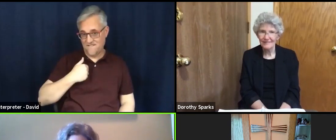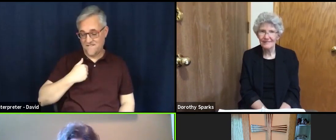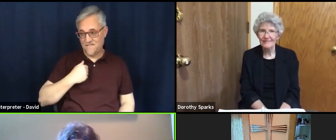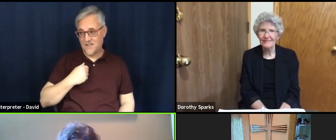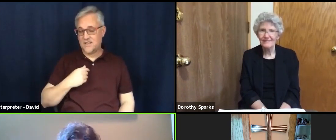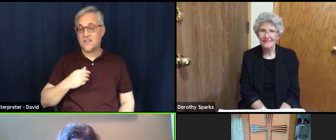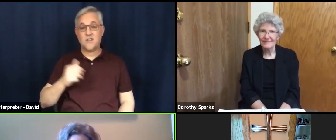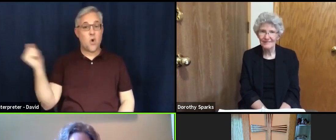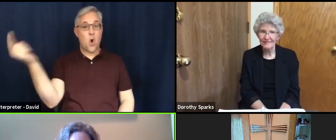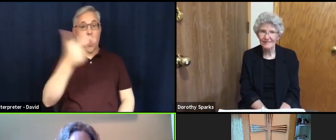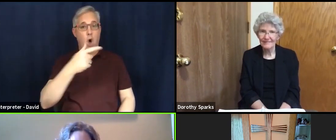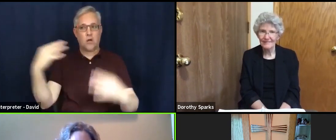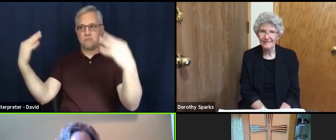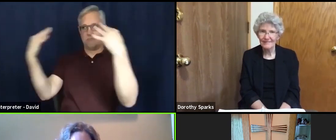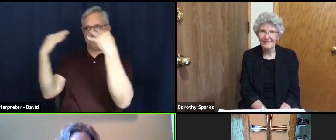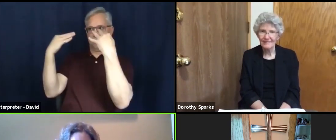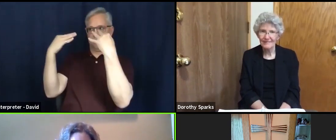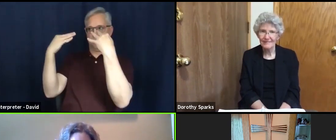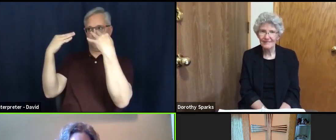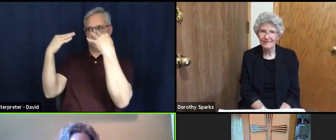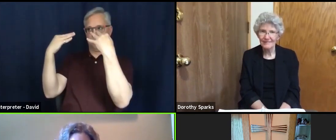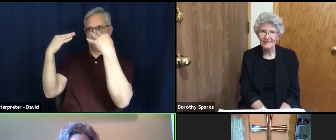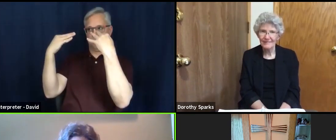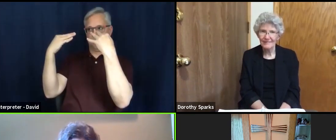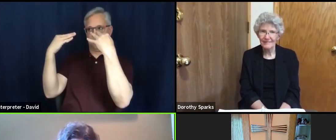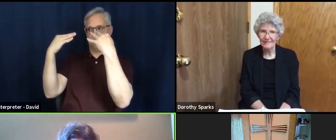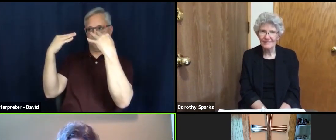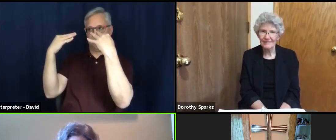All eyes are on me.